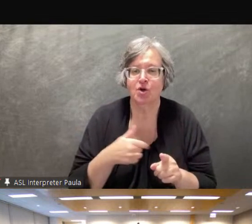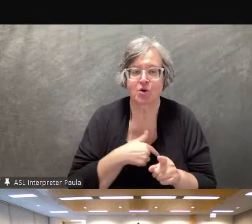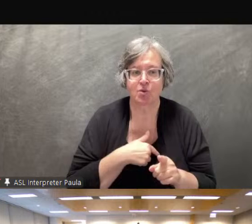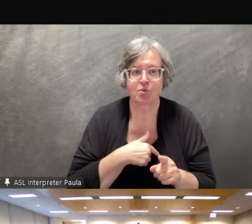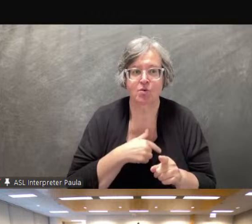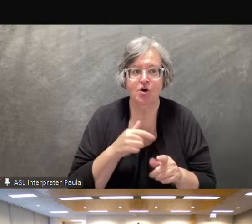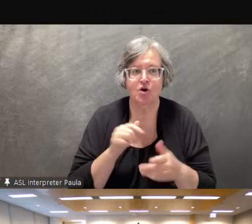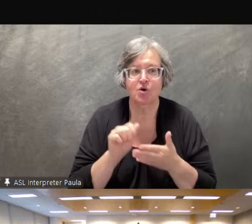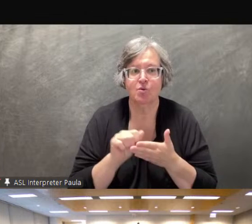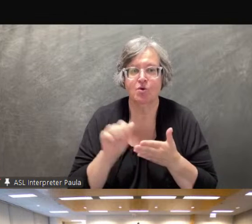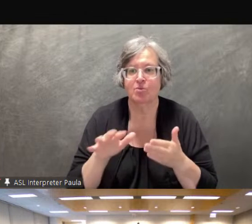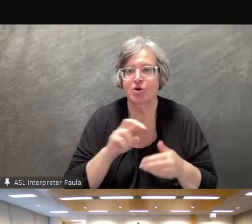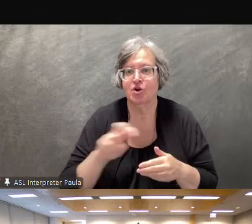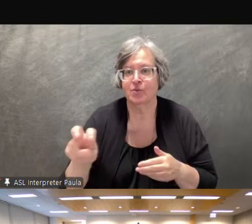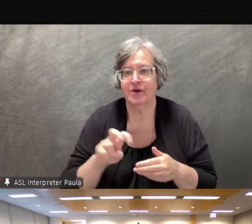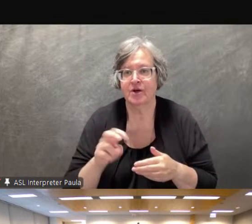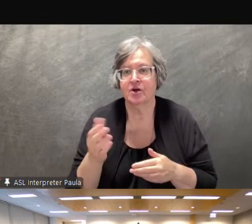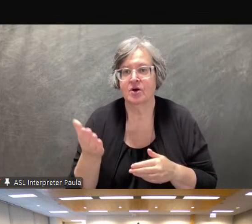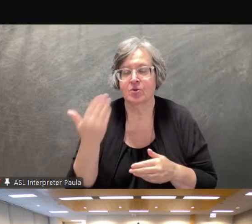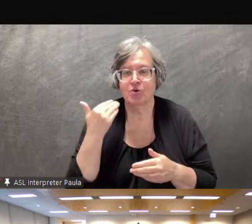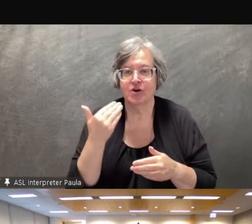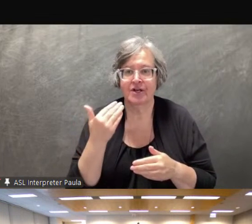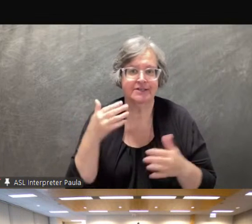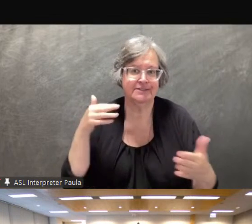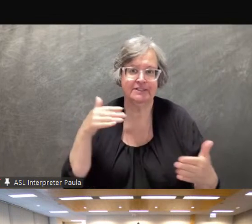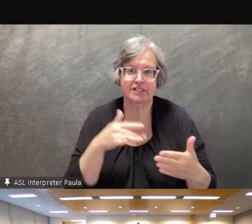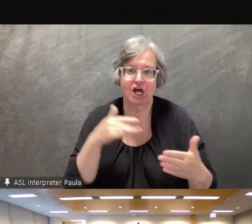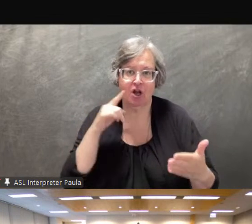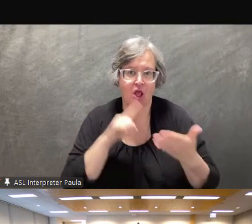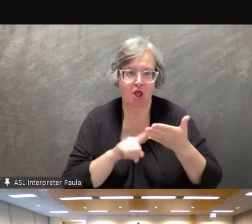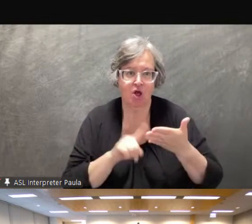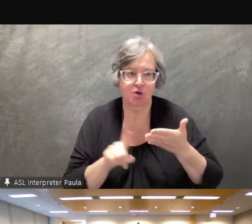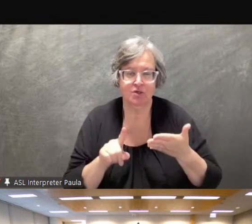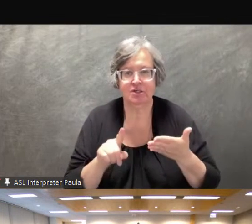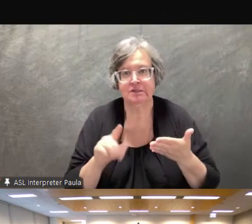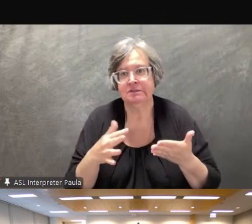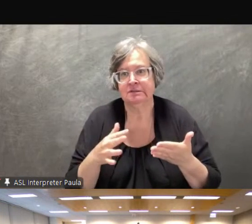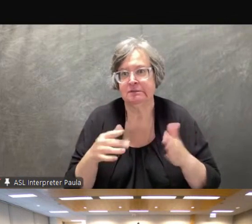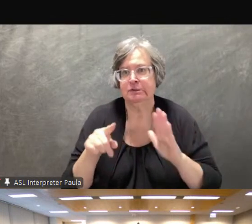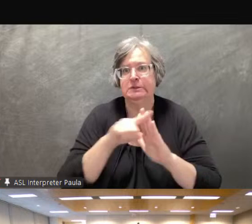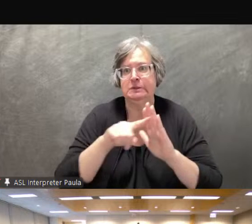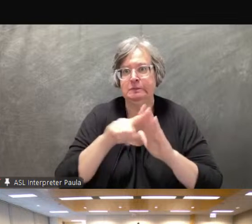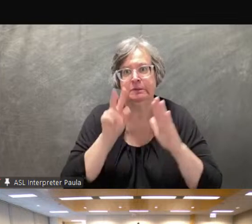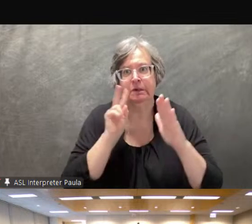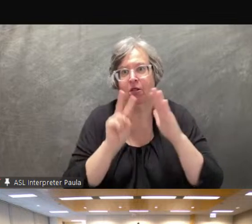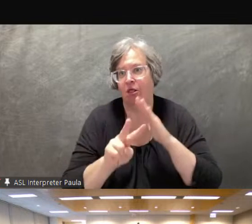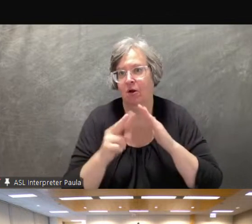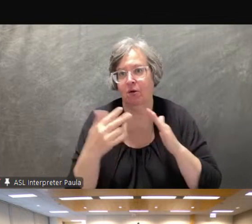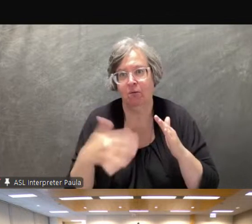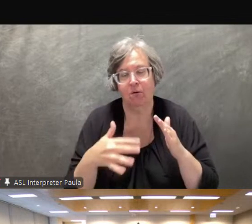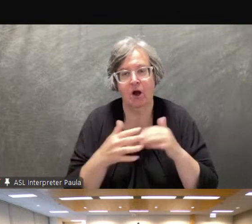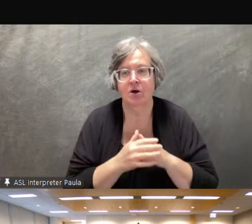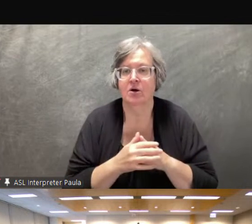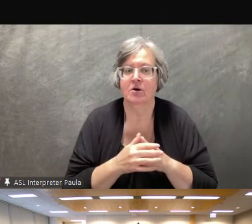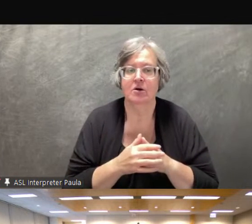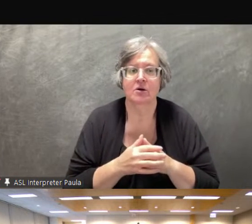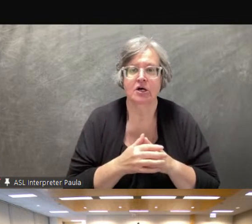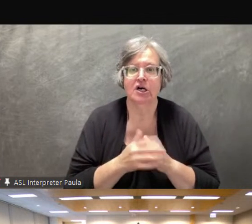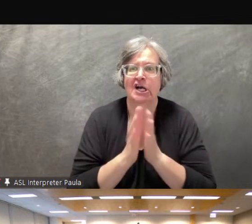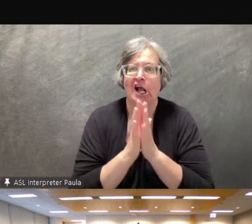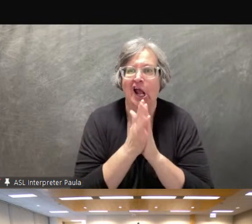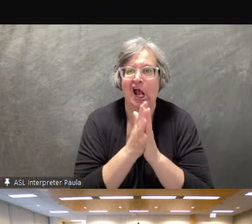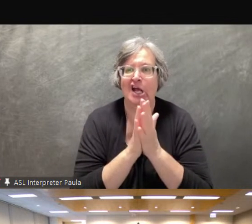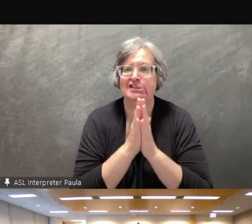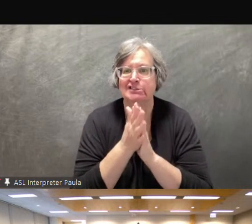transit. And so the previous study obviously kind of was a doomsday scenario, right? Lots of congestions,